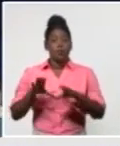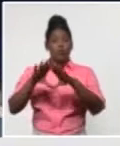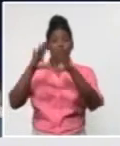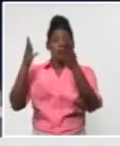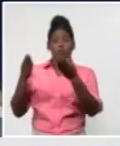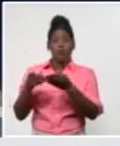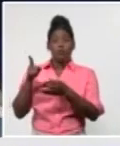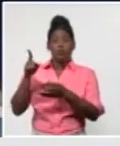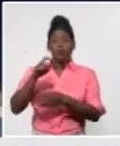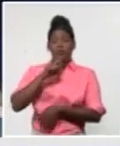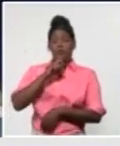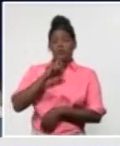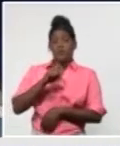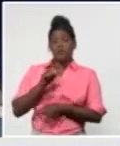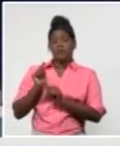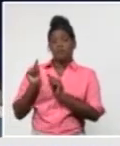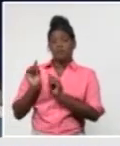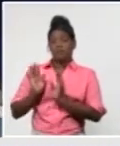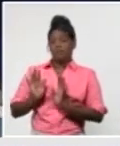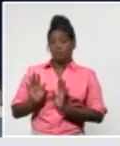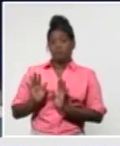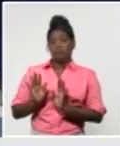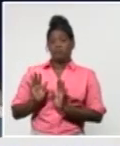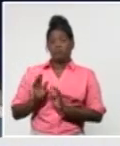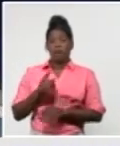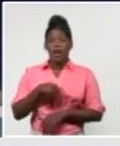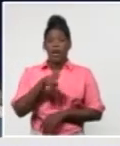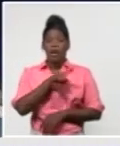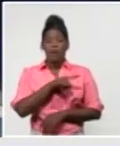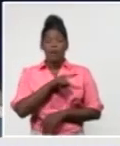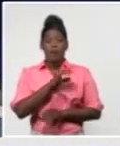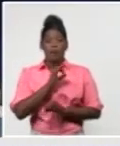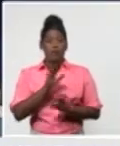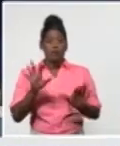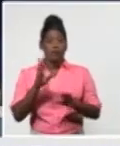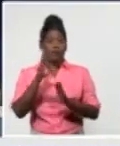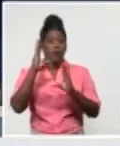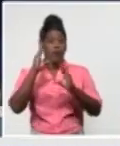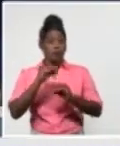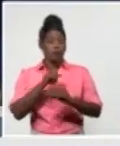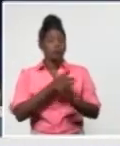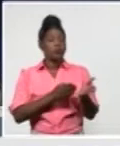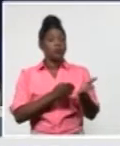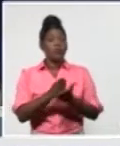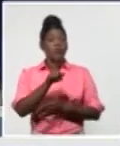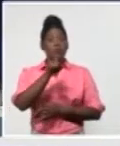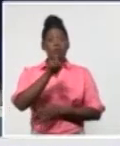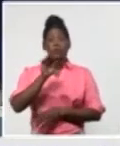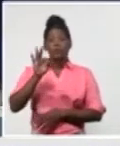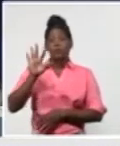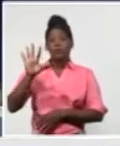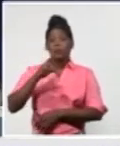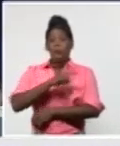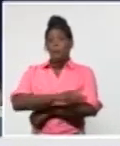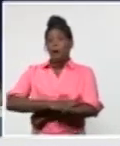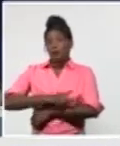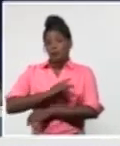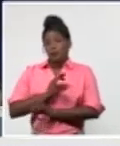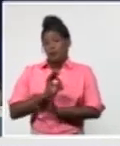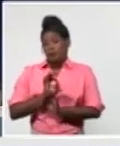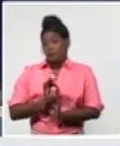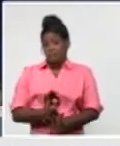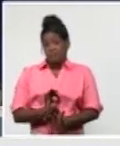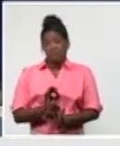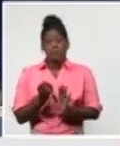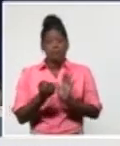In the world, no changes reported as of 12 o'clock last night. The same 185 countries continued